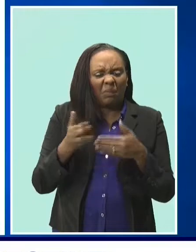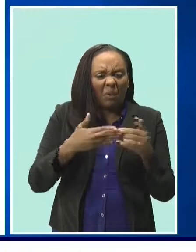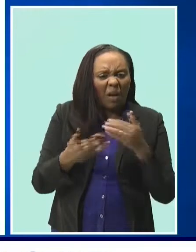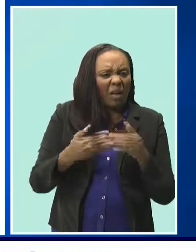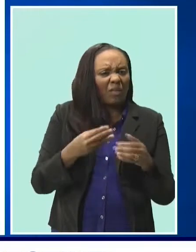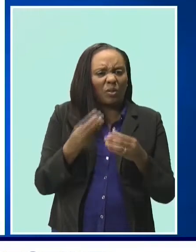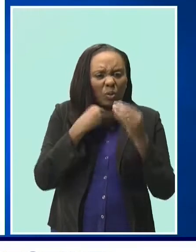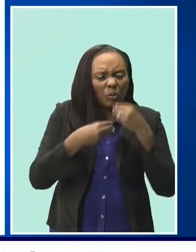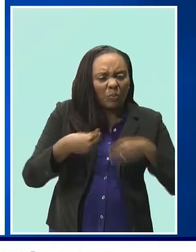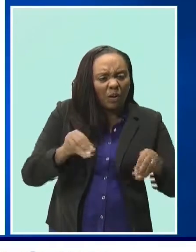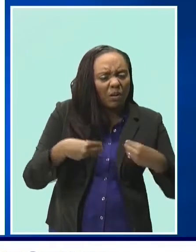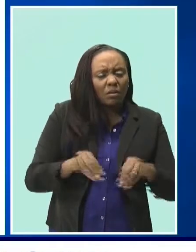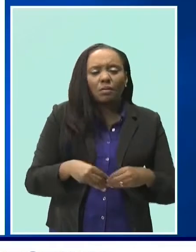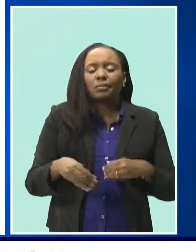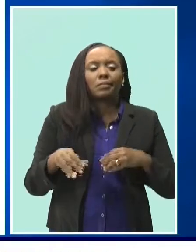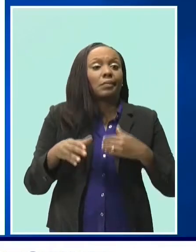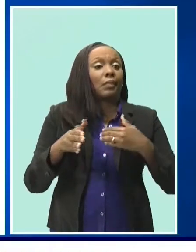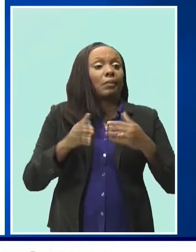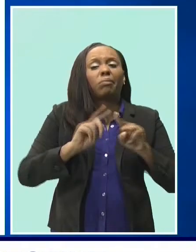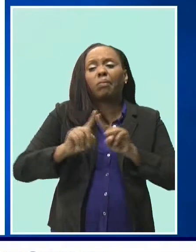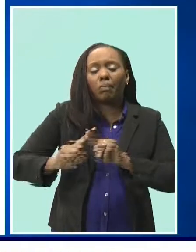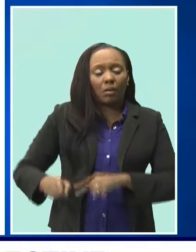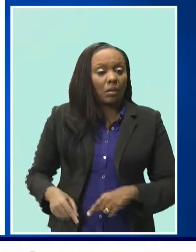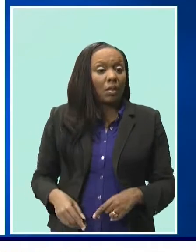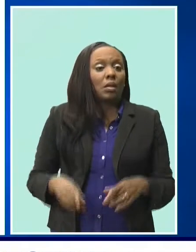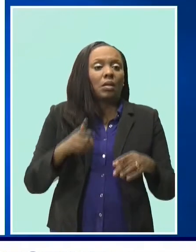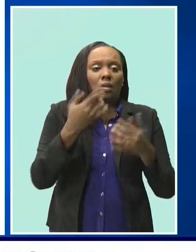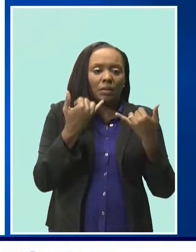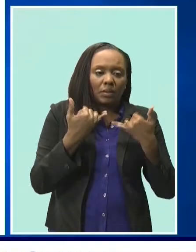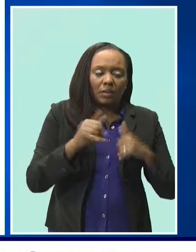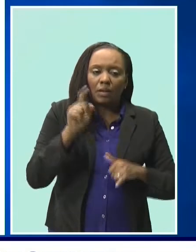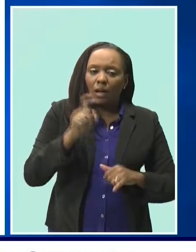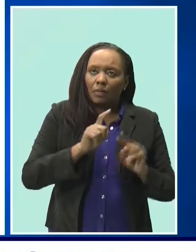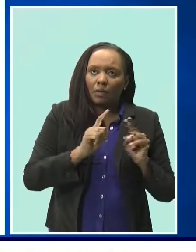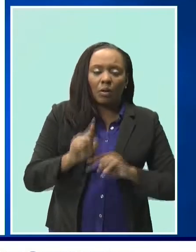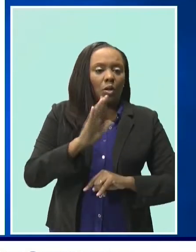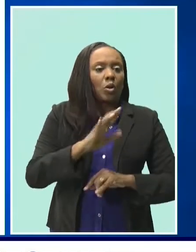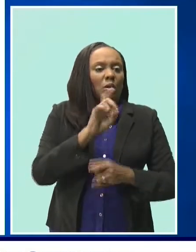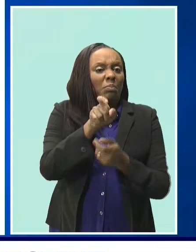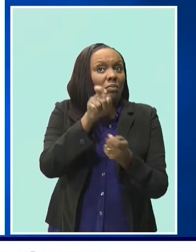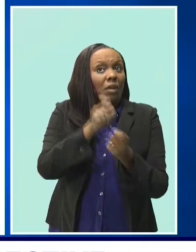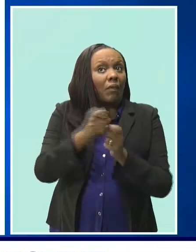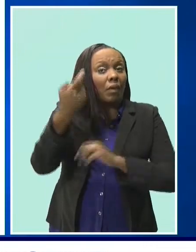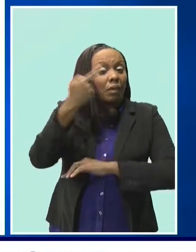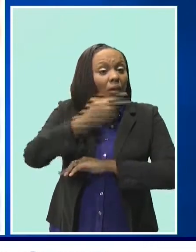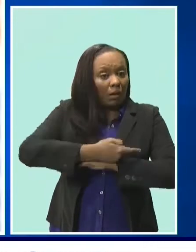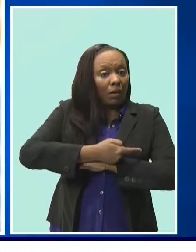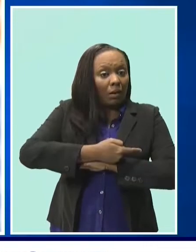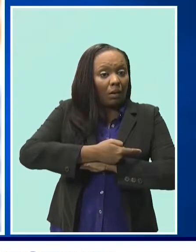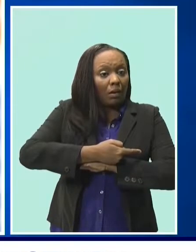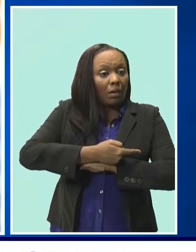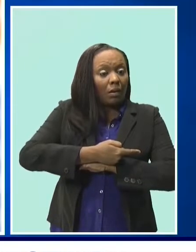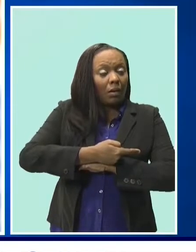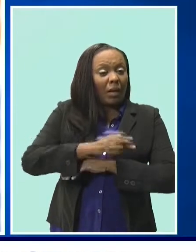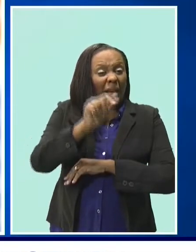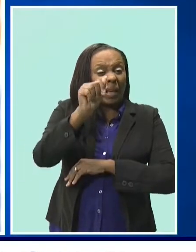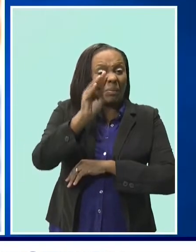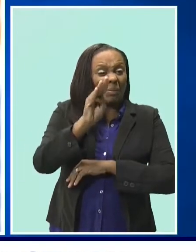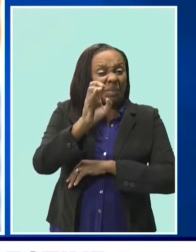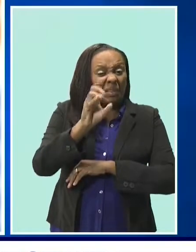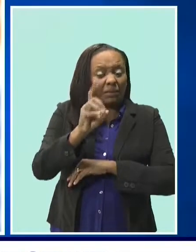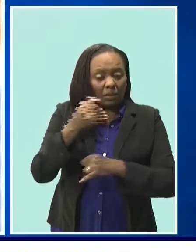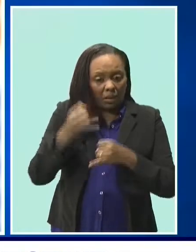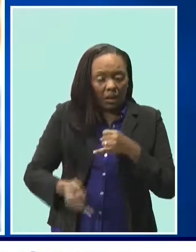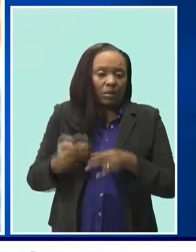mini-marts. So if you're going to any of those places, you still have to go on the day and at the time allocated for you. Now, there are some